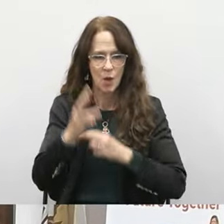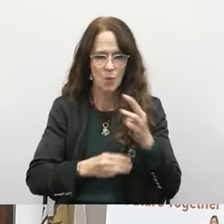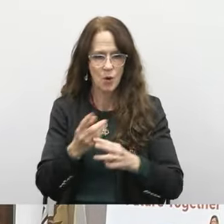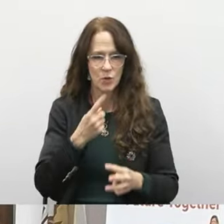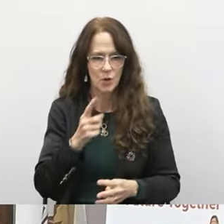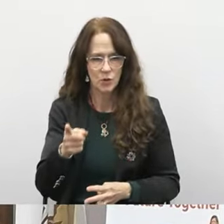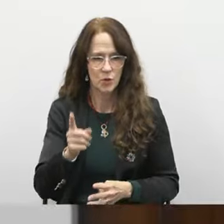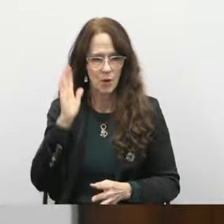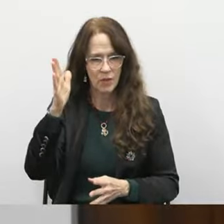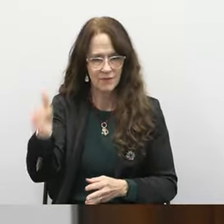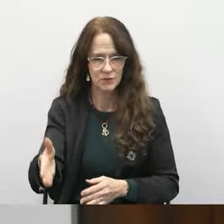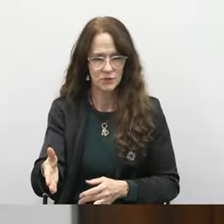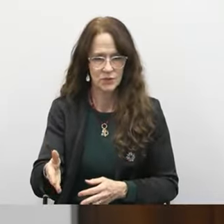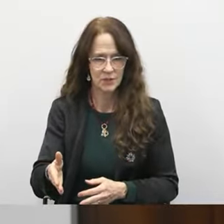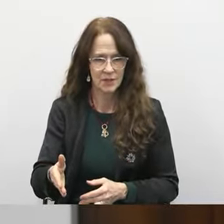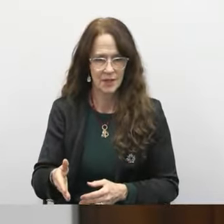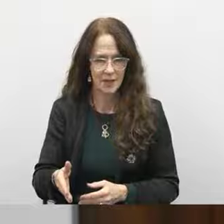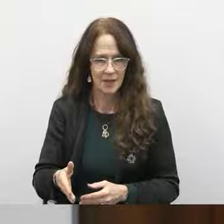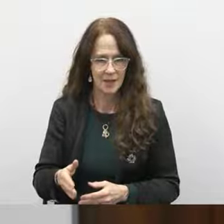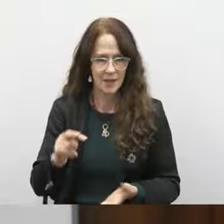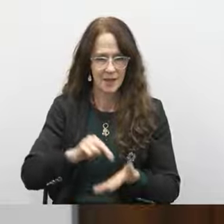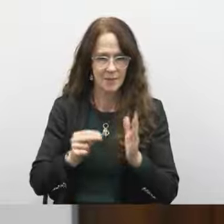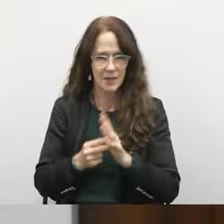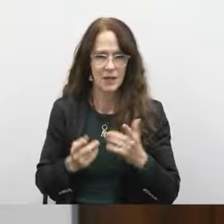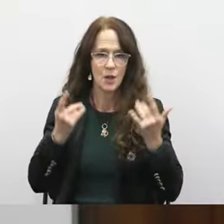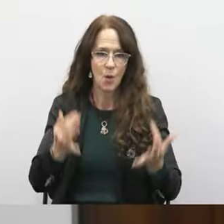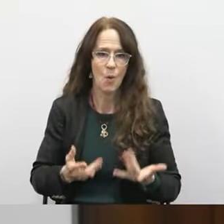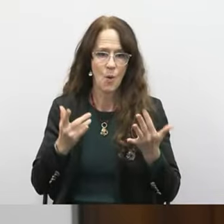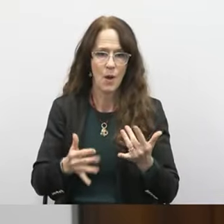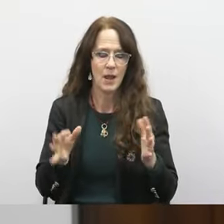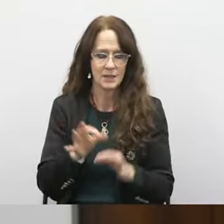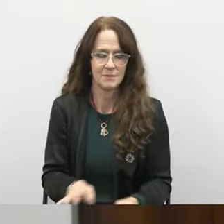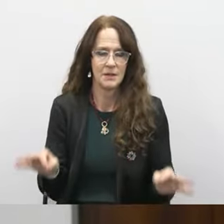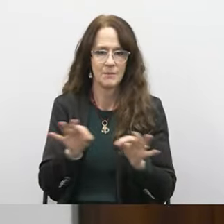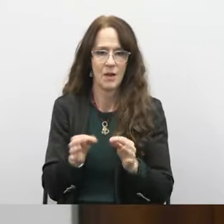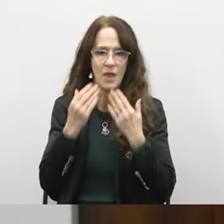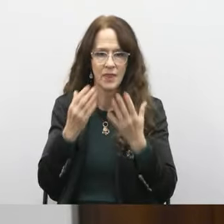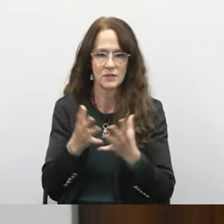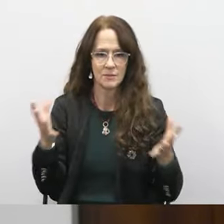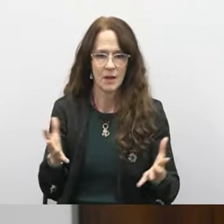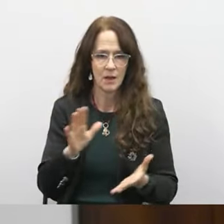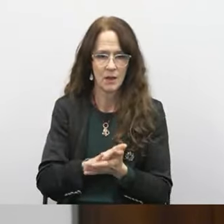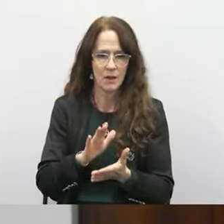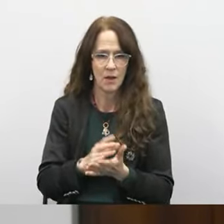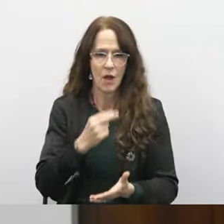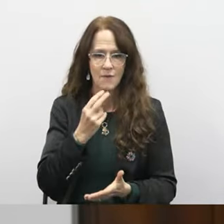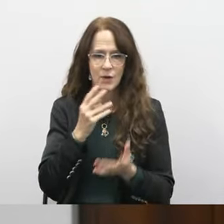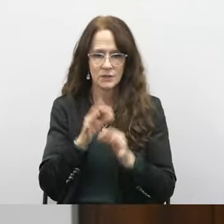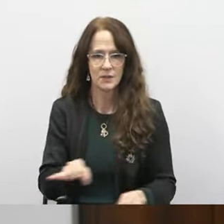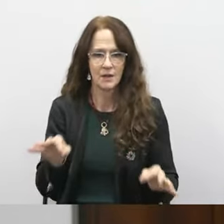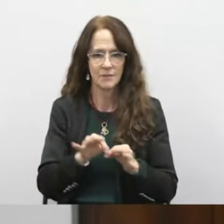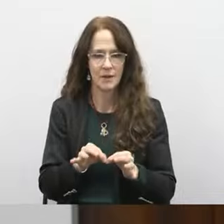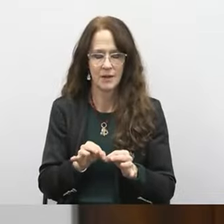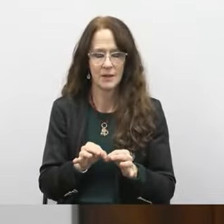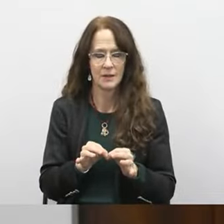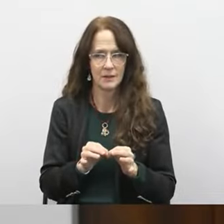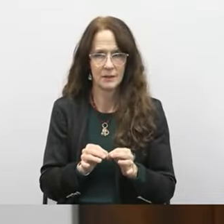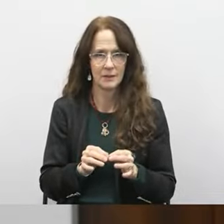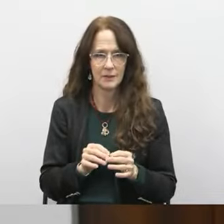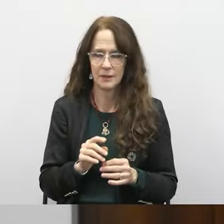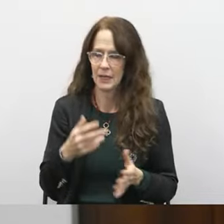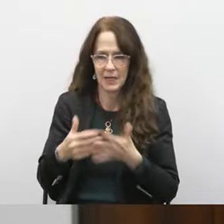is that you are the future, implying that we wait to matter. Thank you so much for acknowledging that our voice is important and it does matter.